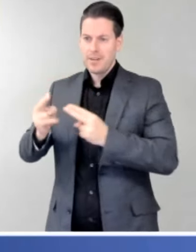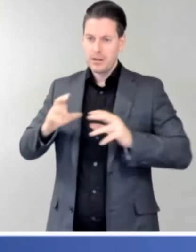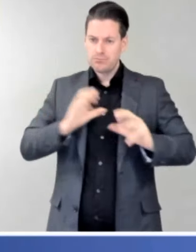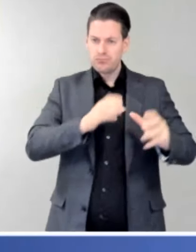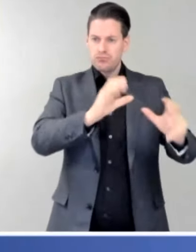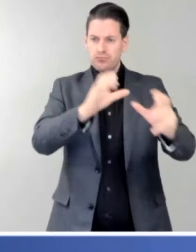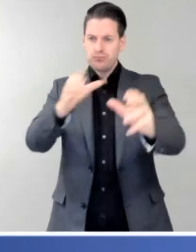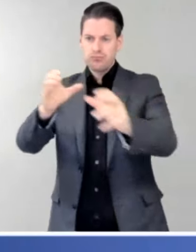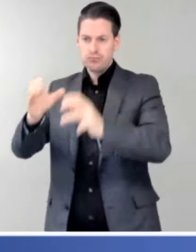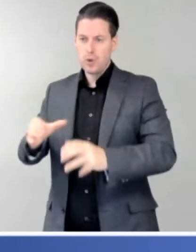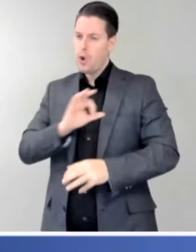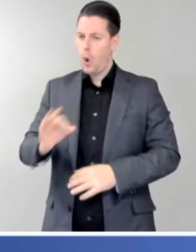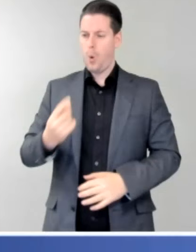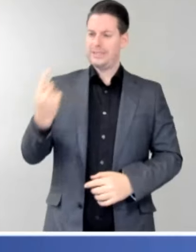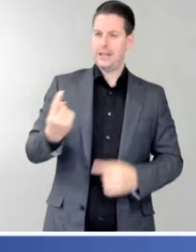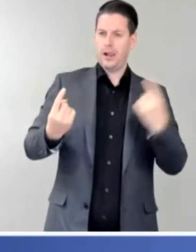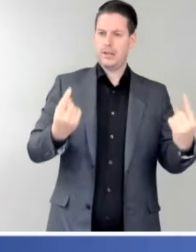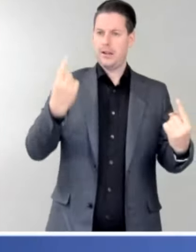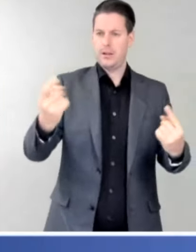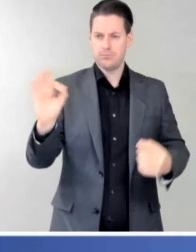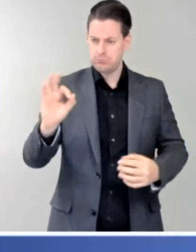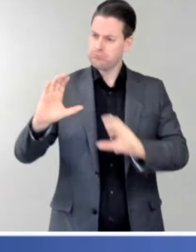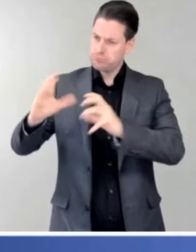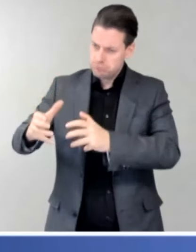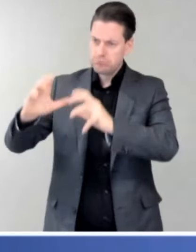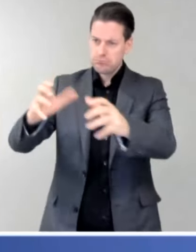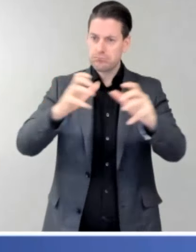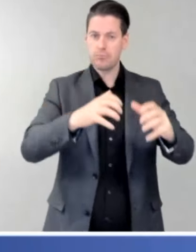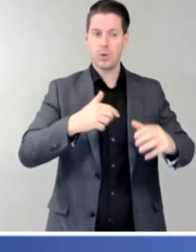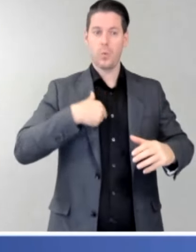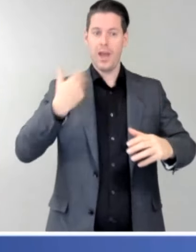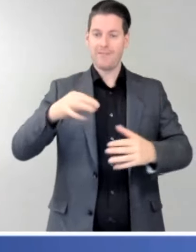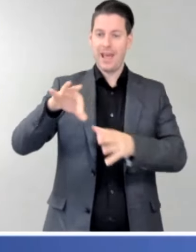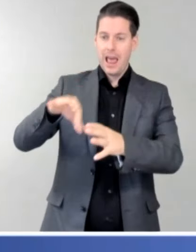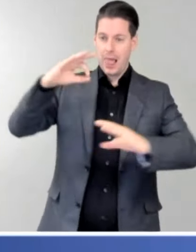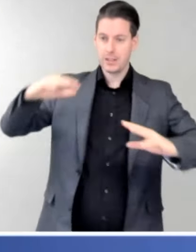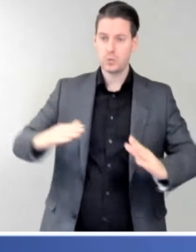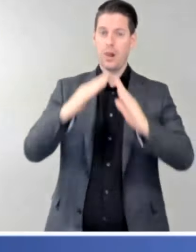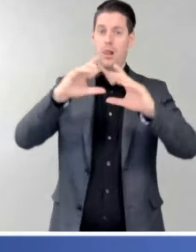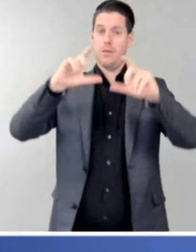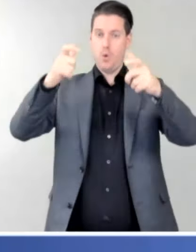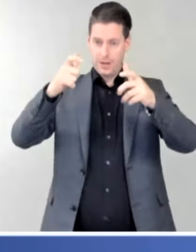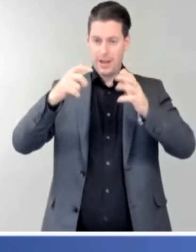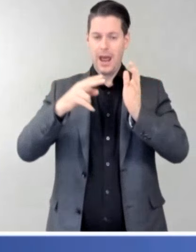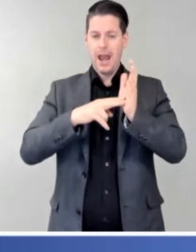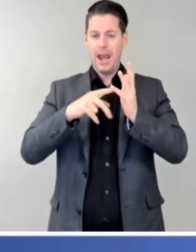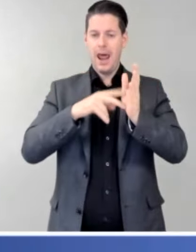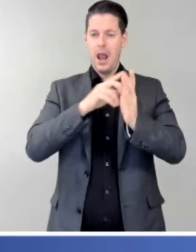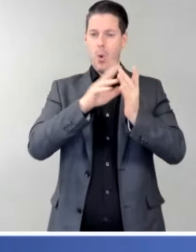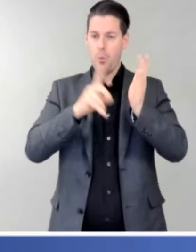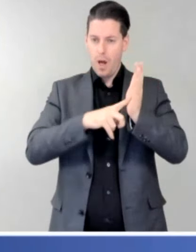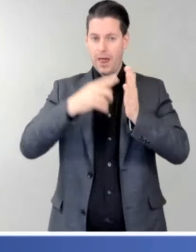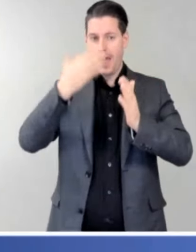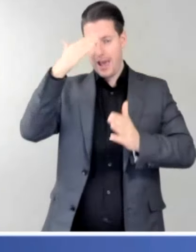country. Therefore, as a community, we have an elected body known as the United Ngunnawal Elders Council to represent us, along with the Aboriginal and Torres Strait